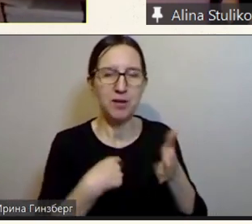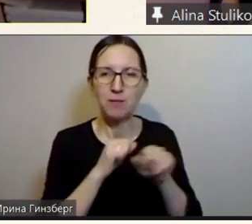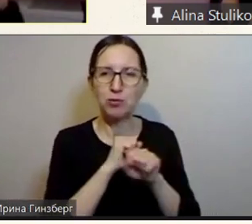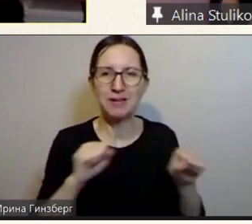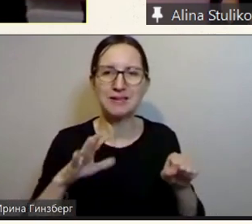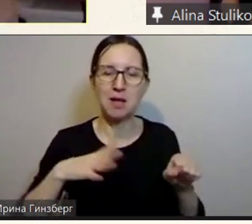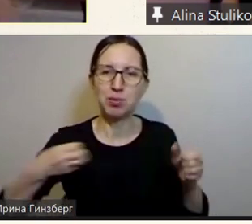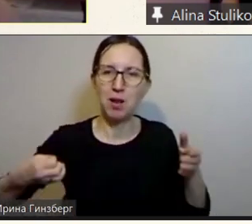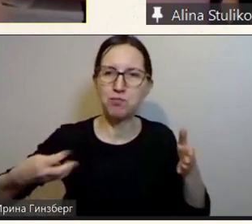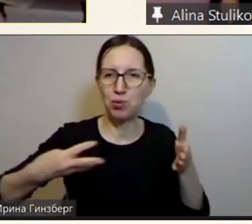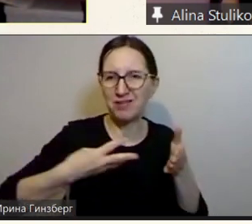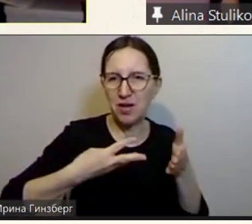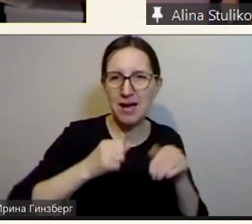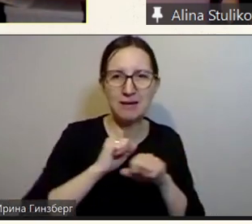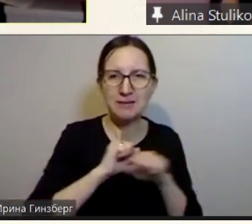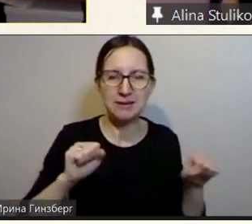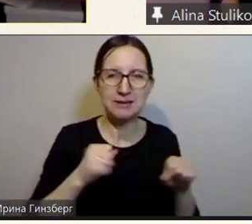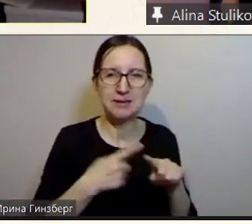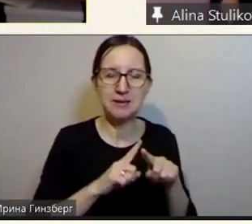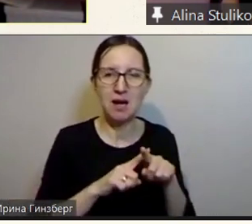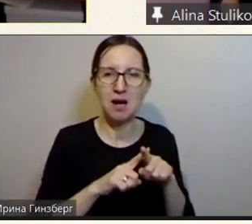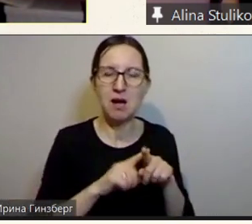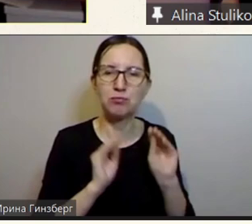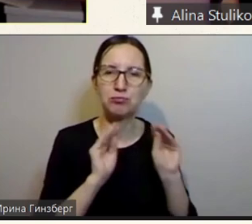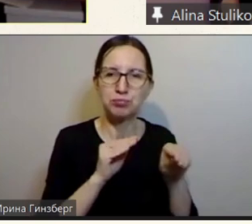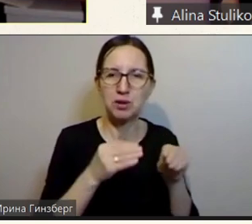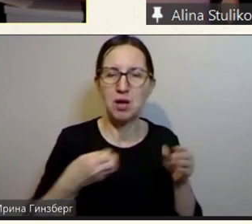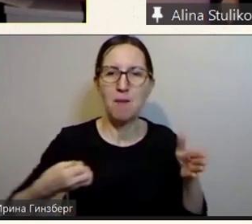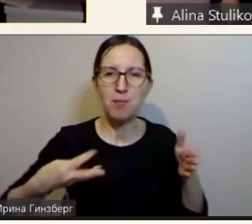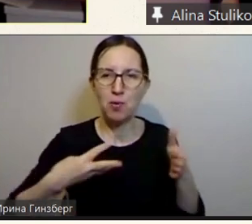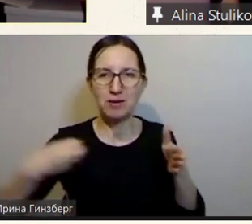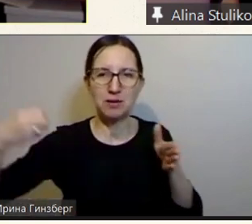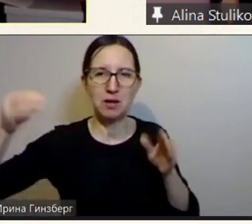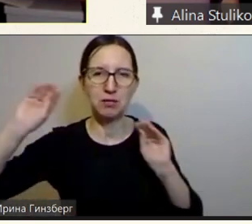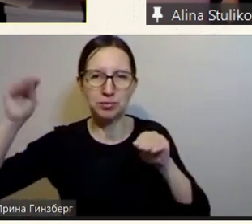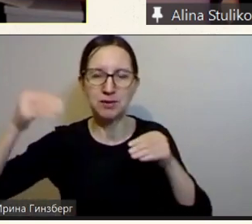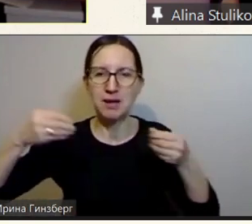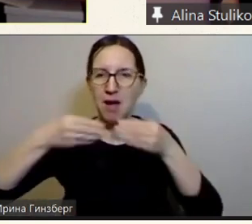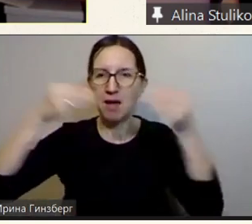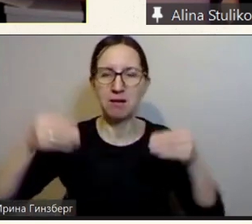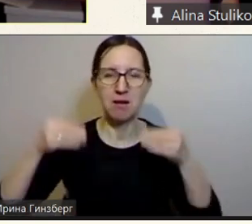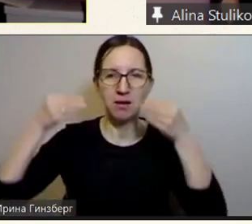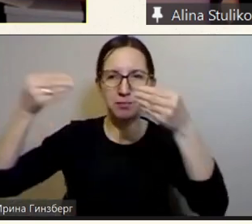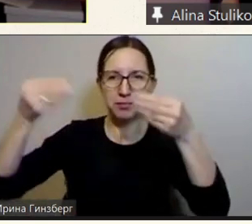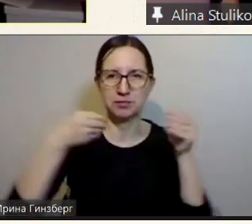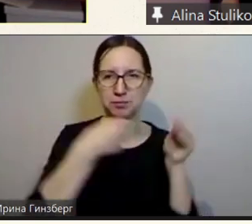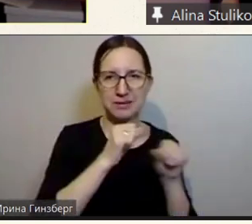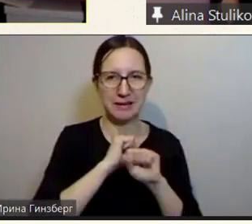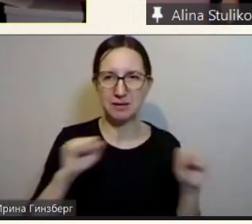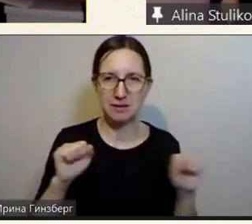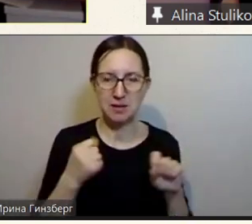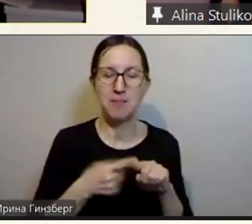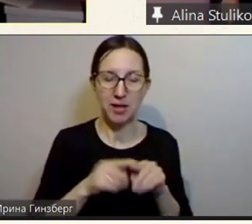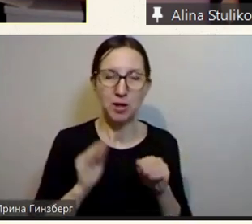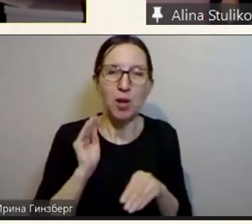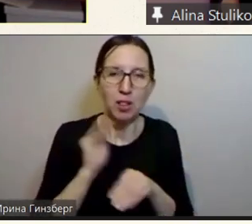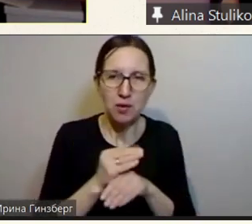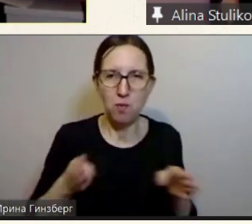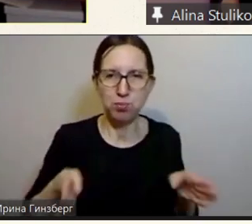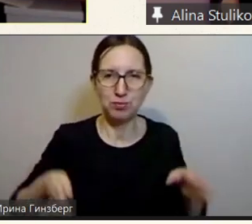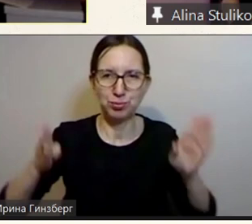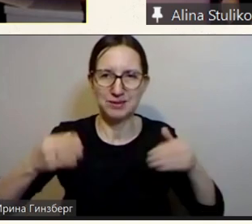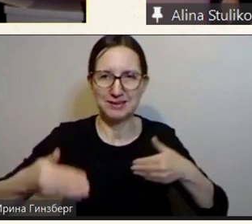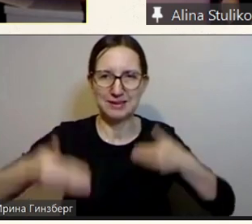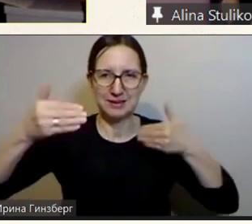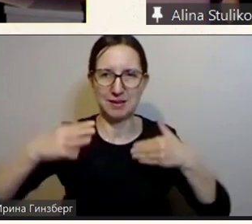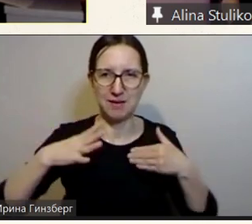a projector from or a screen. So you have to always